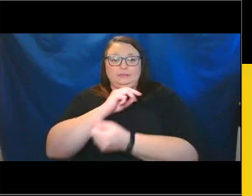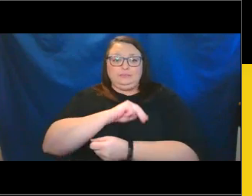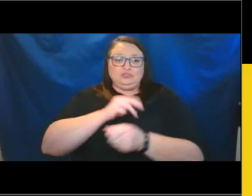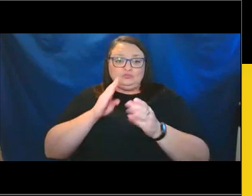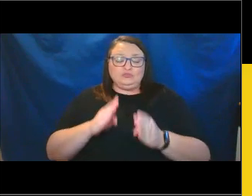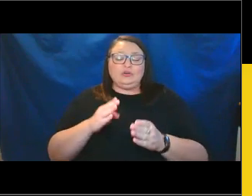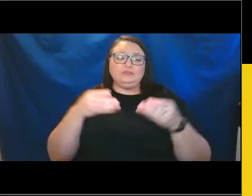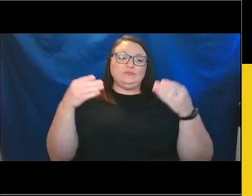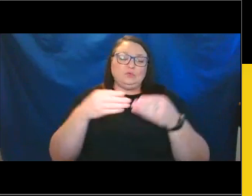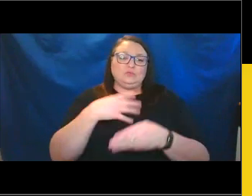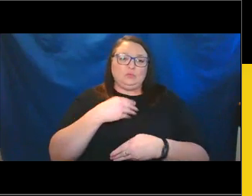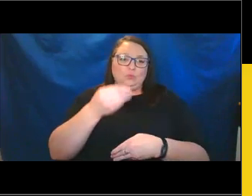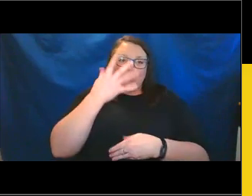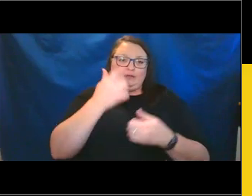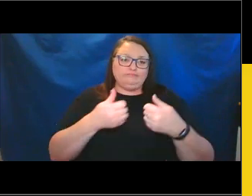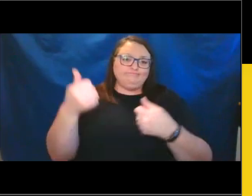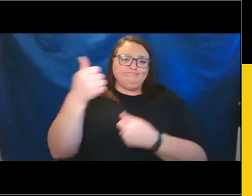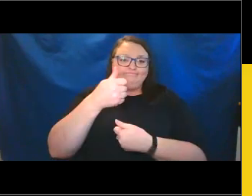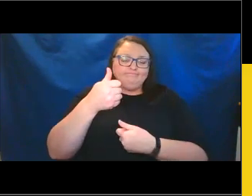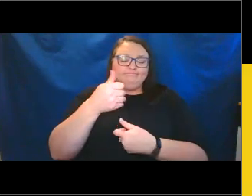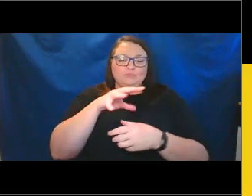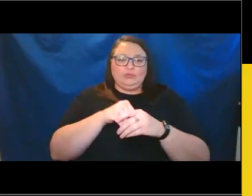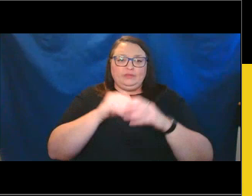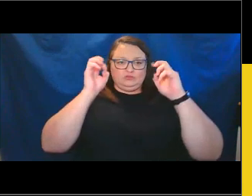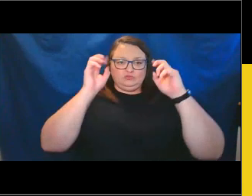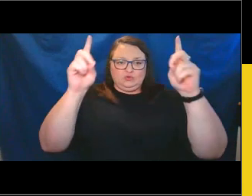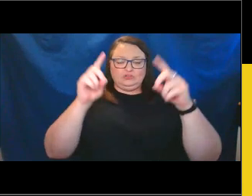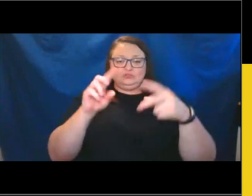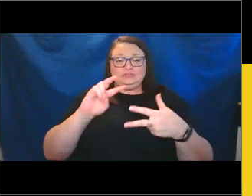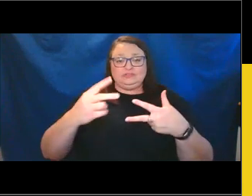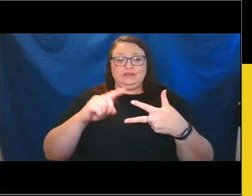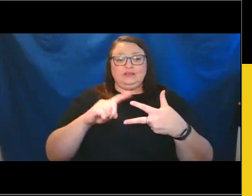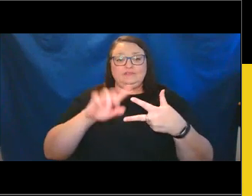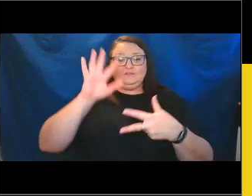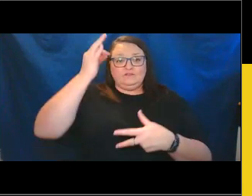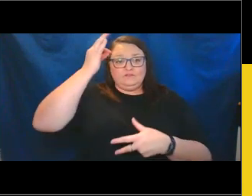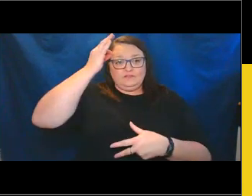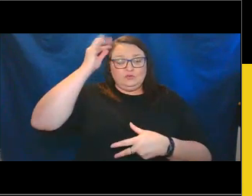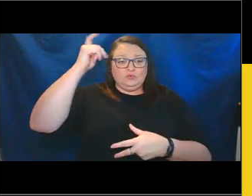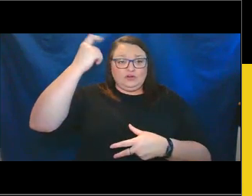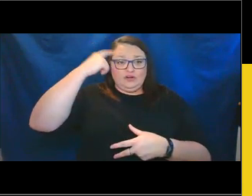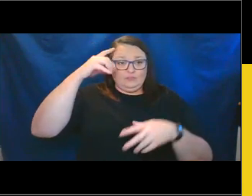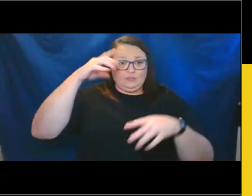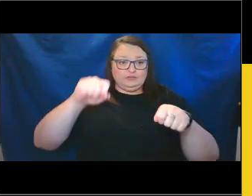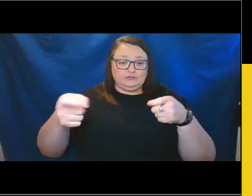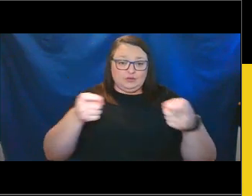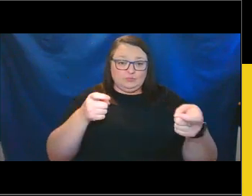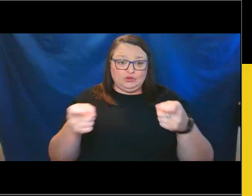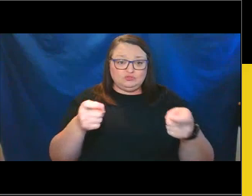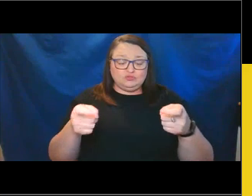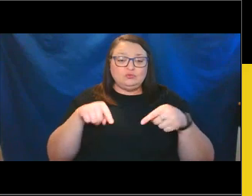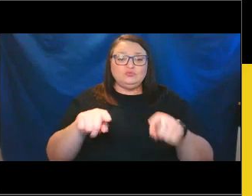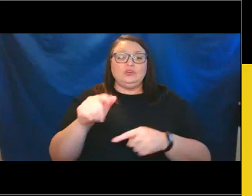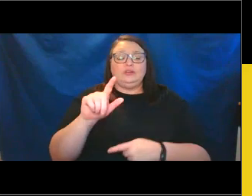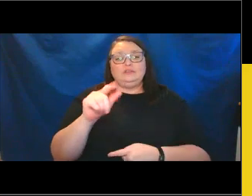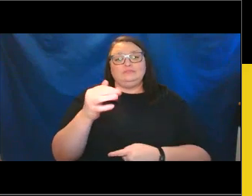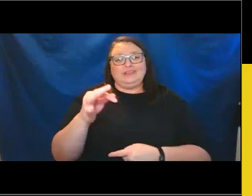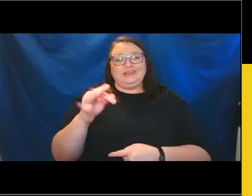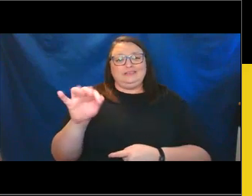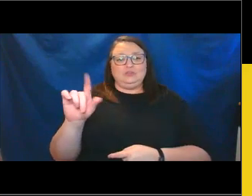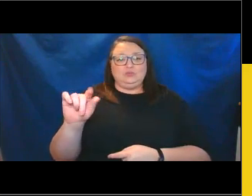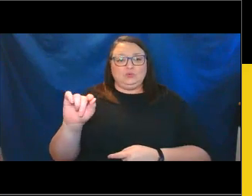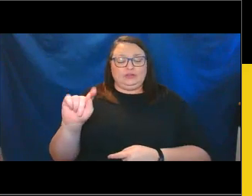narrative in education. The second era would be the federal government domination, which is during the 19th and 20th centuries,